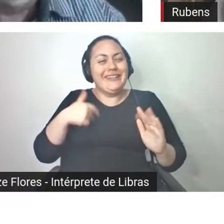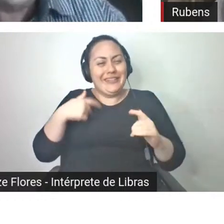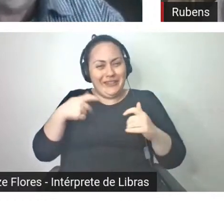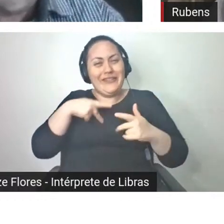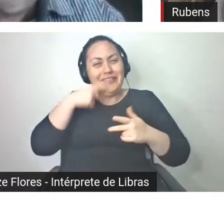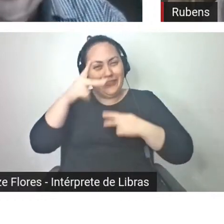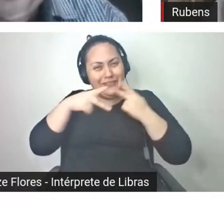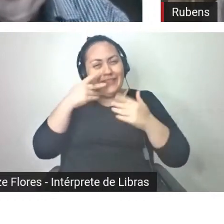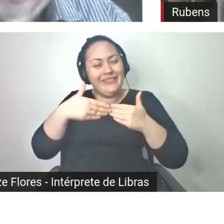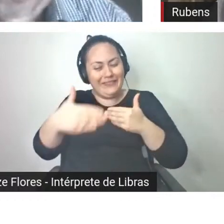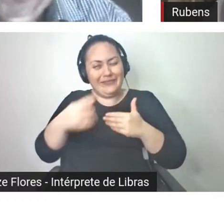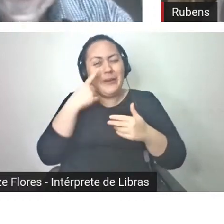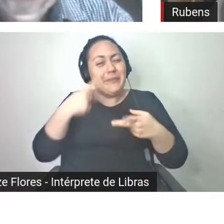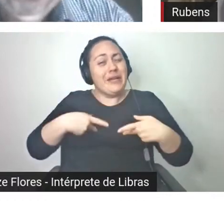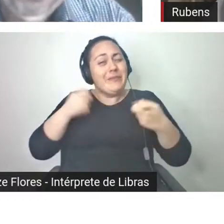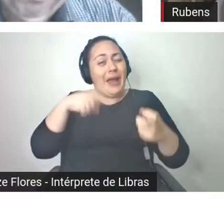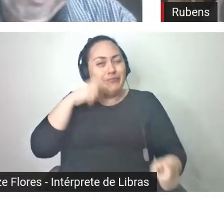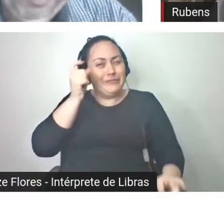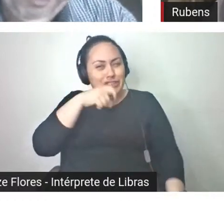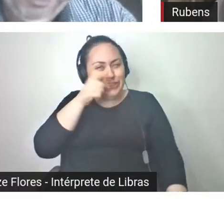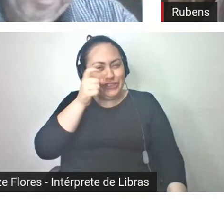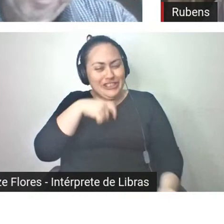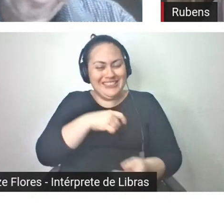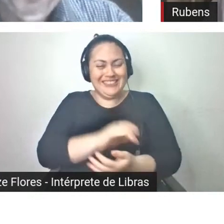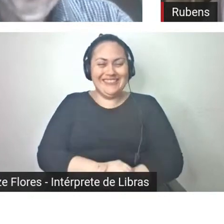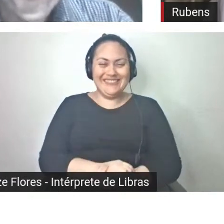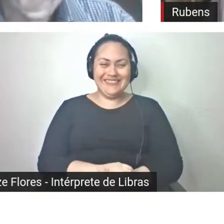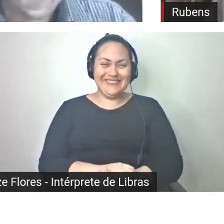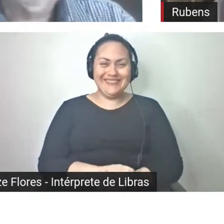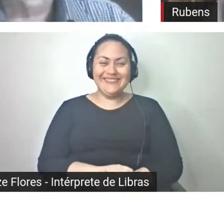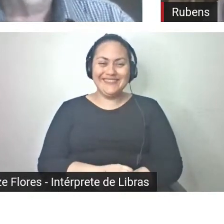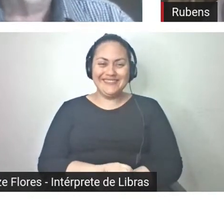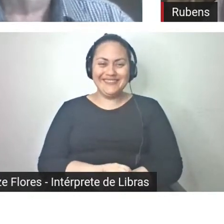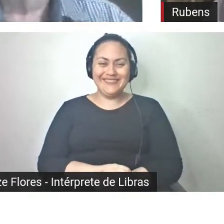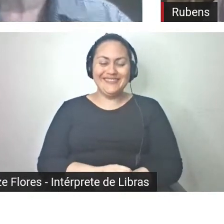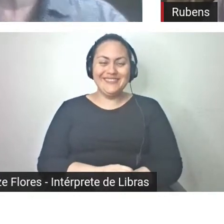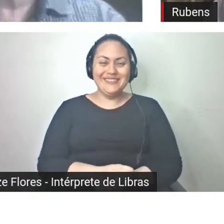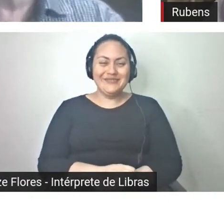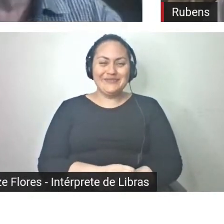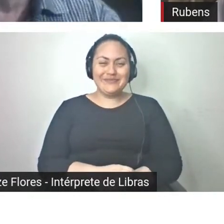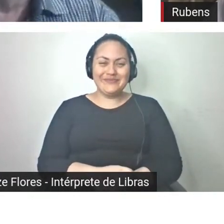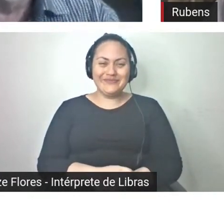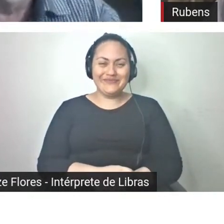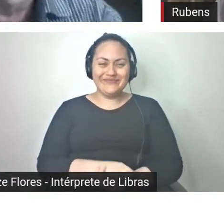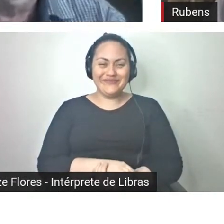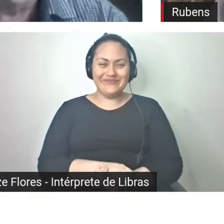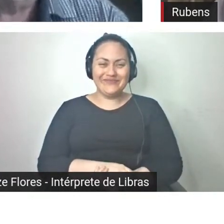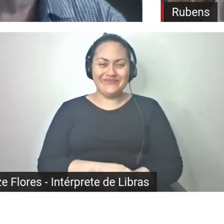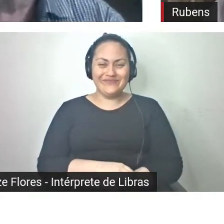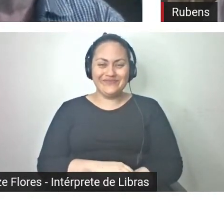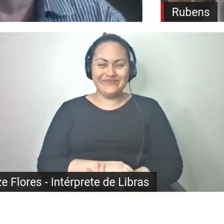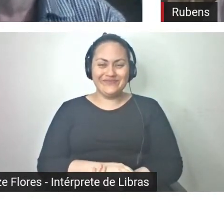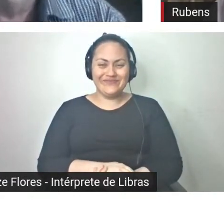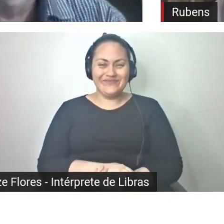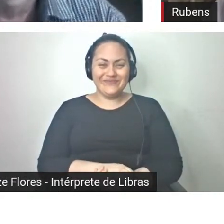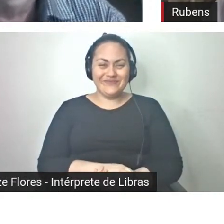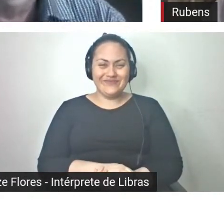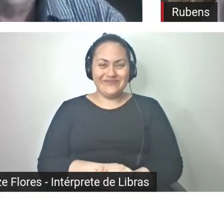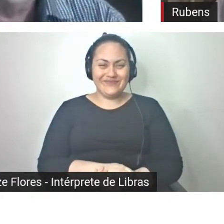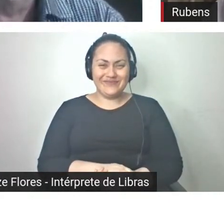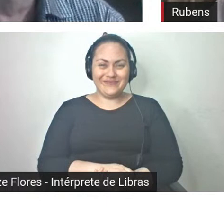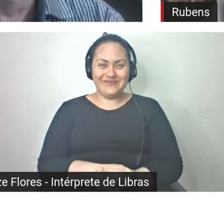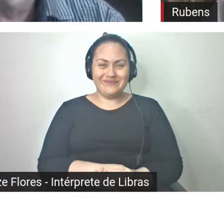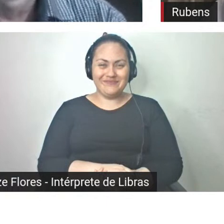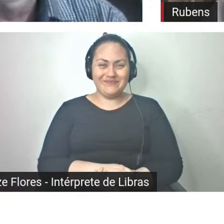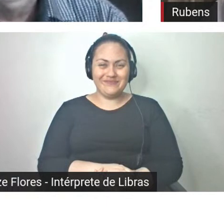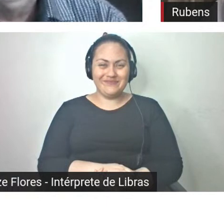minha apresentação. Secondly, I'd like to state that Adriana is a liar because she overpraised me,